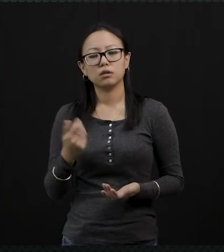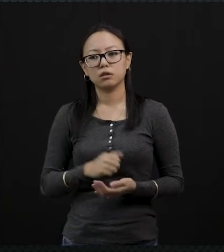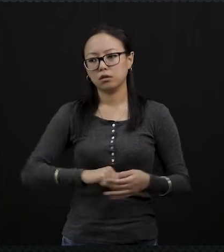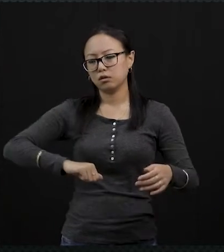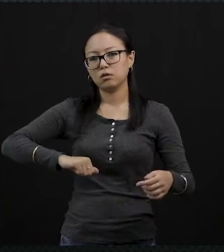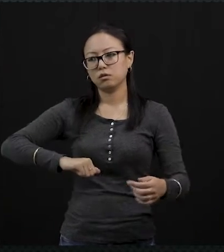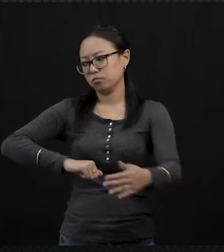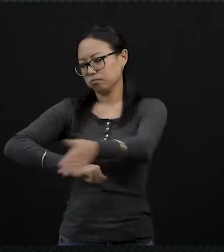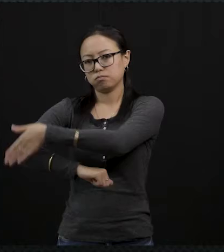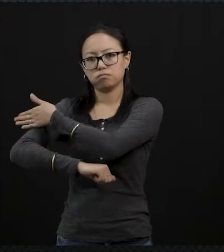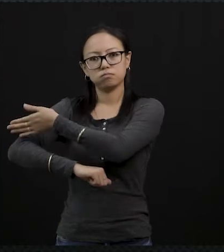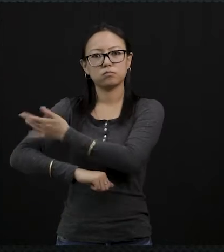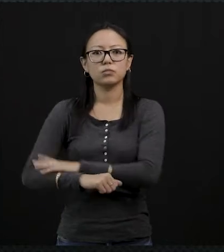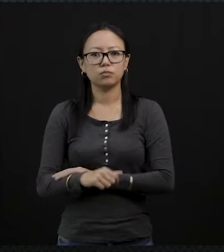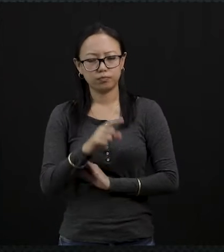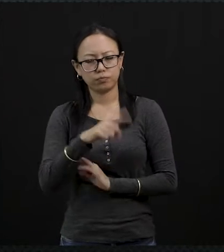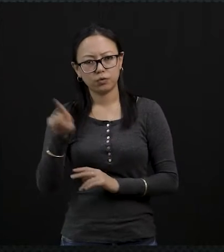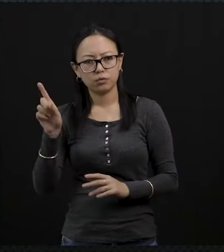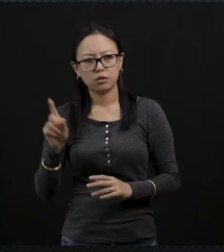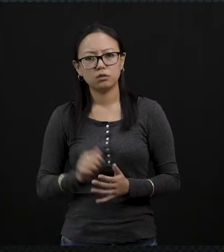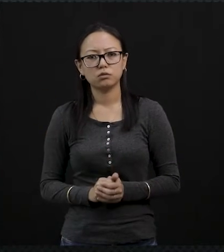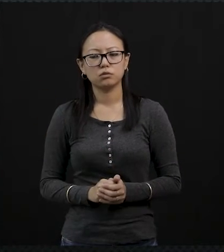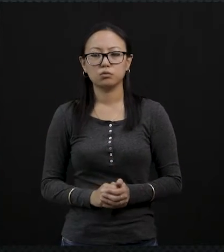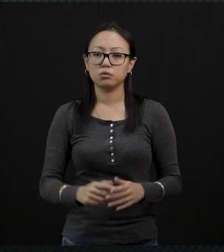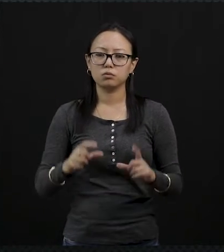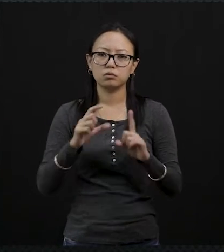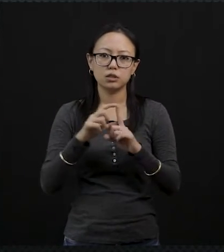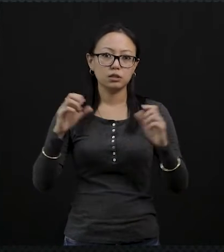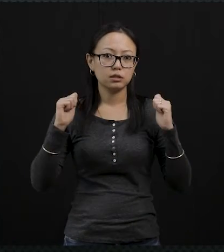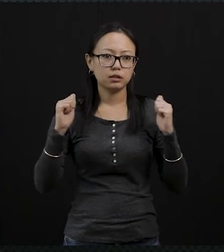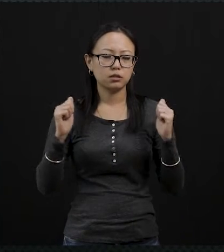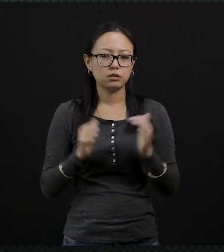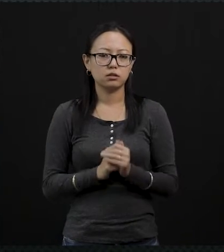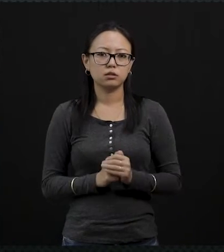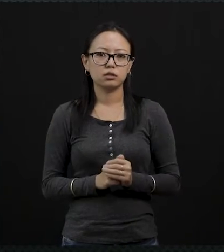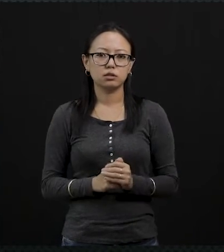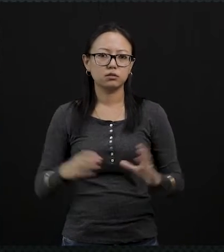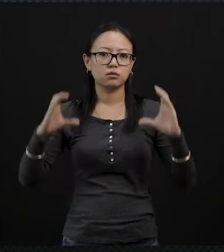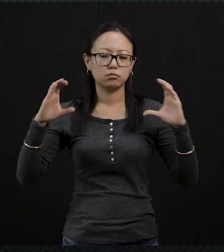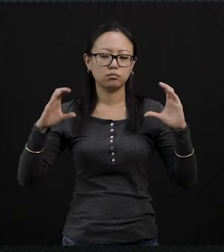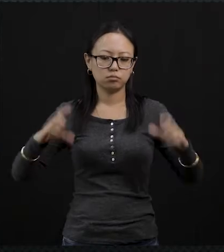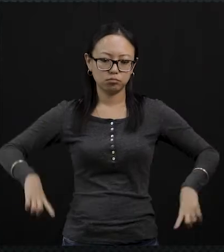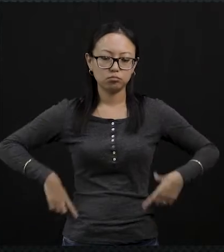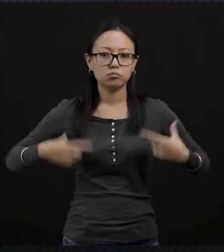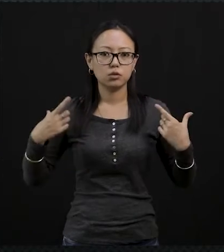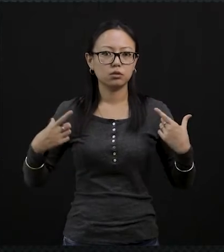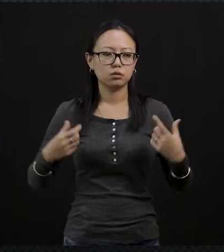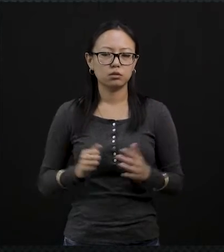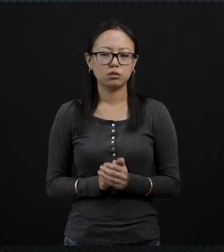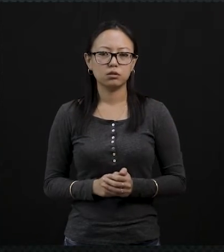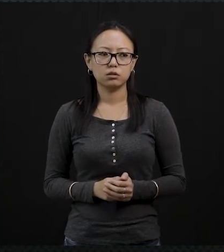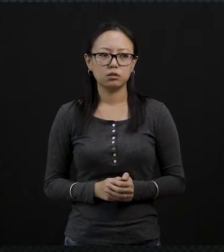be very careful. We should take care of our health, of our body, okay? And we